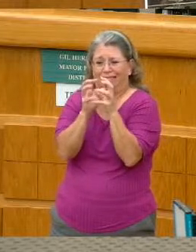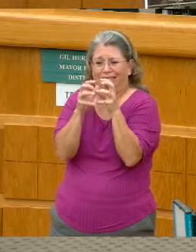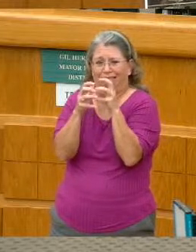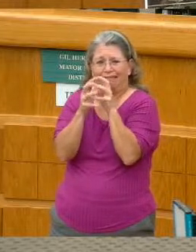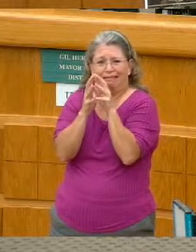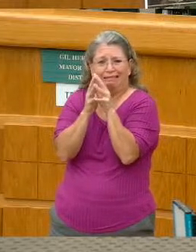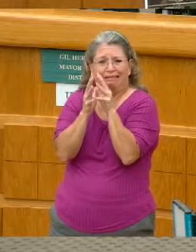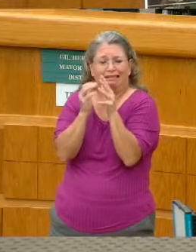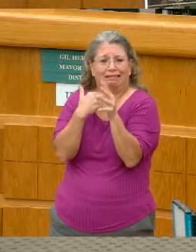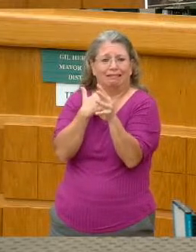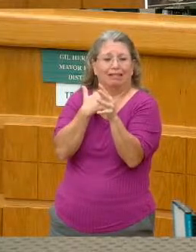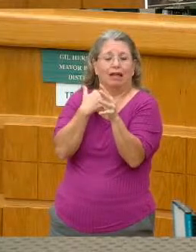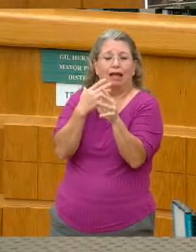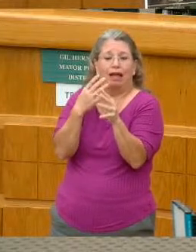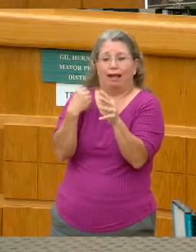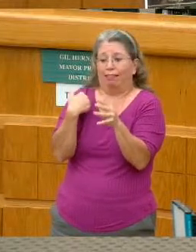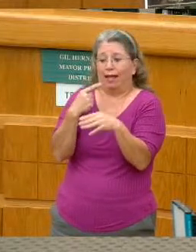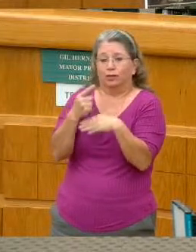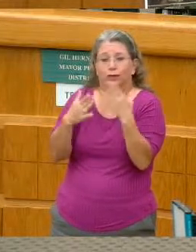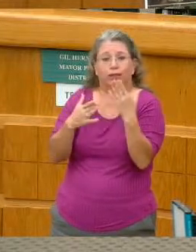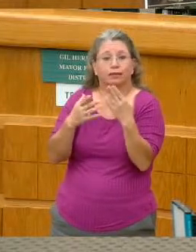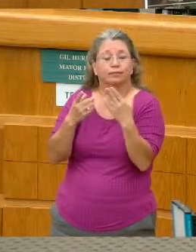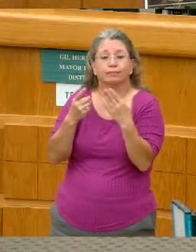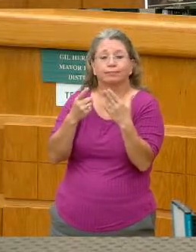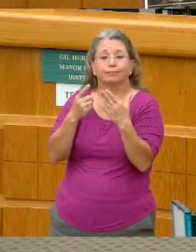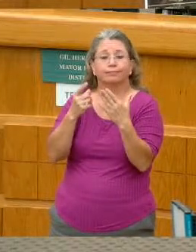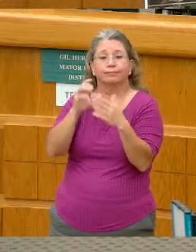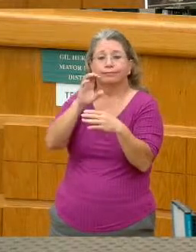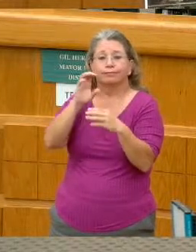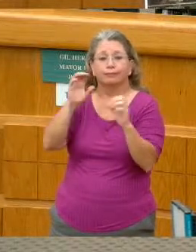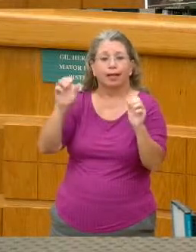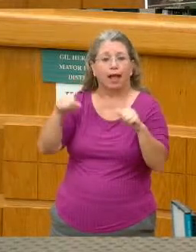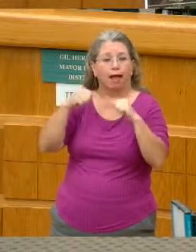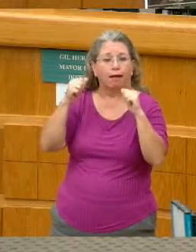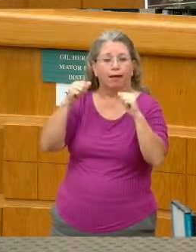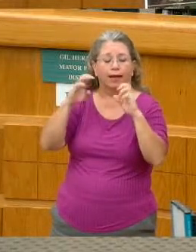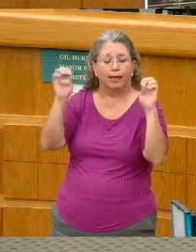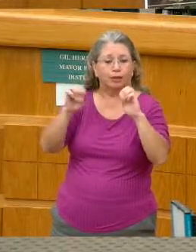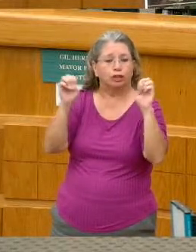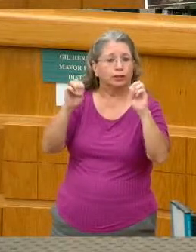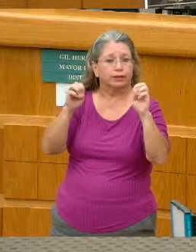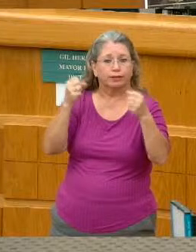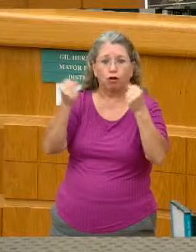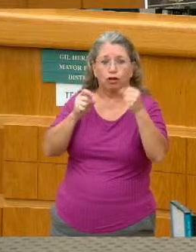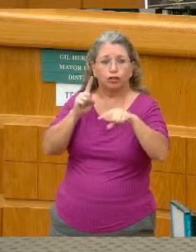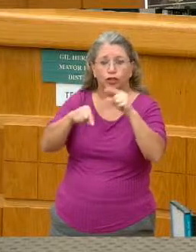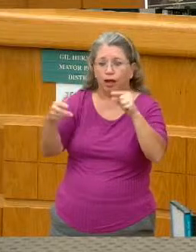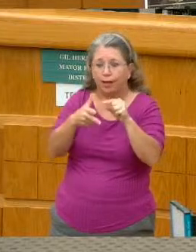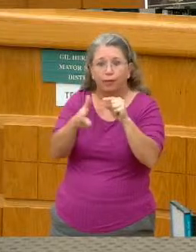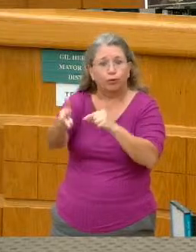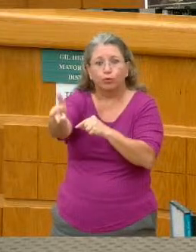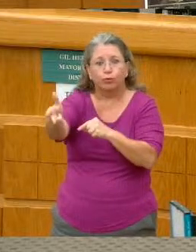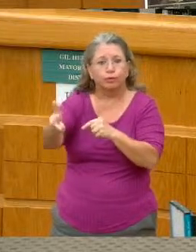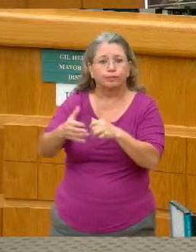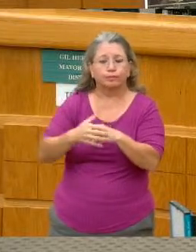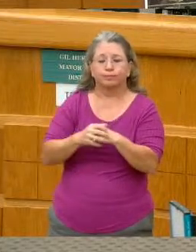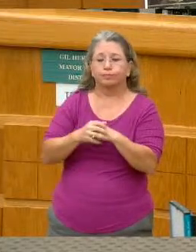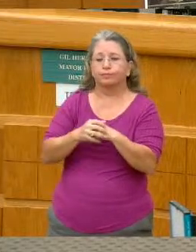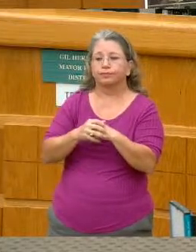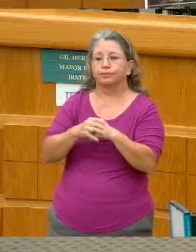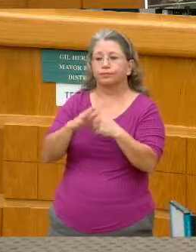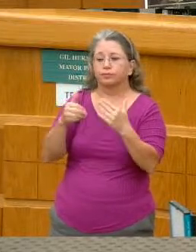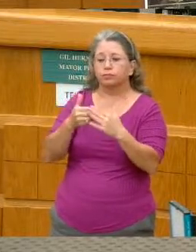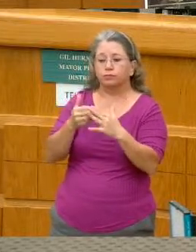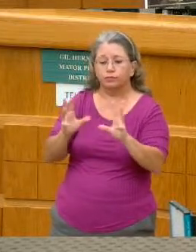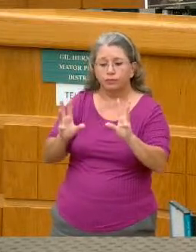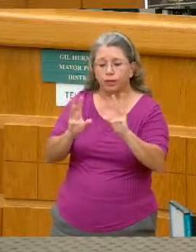for emergency vehicles to maneuver. We met with Port Aransas, our emergency management teams, we each have one,